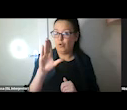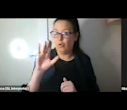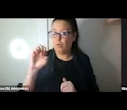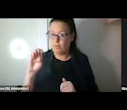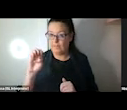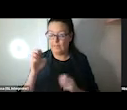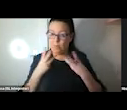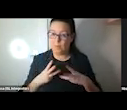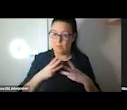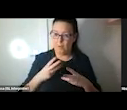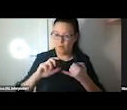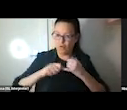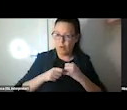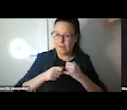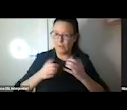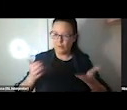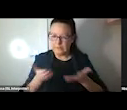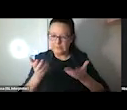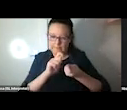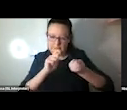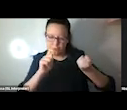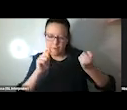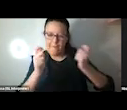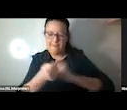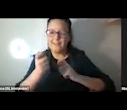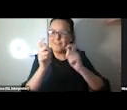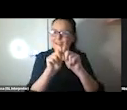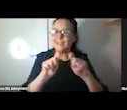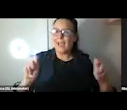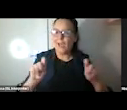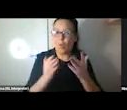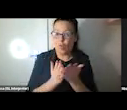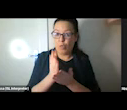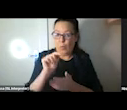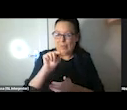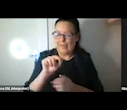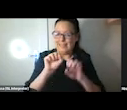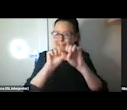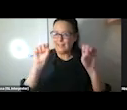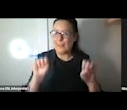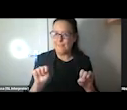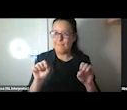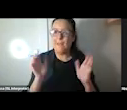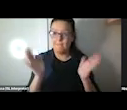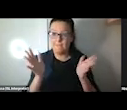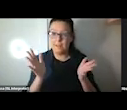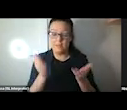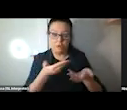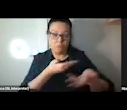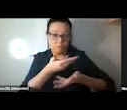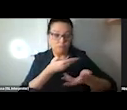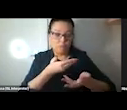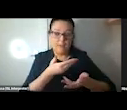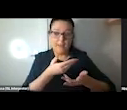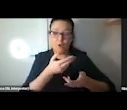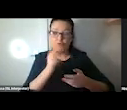scheme, along with others in the County Council, and has had a lot of consultation with residents and